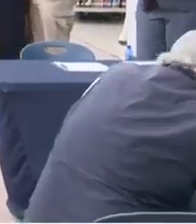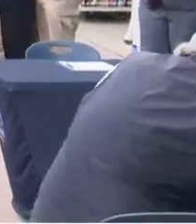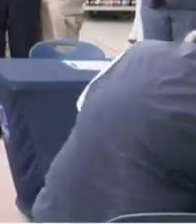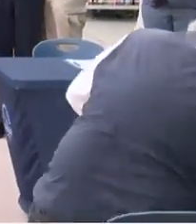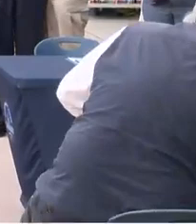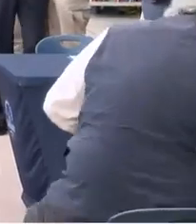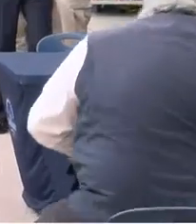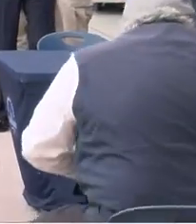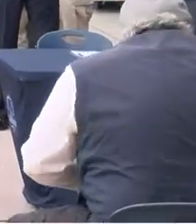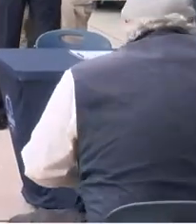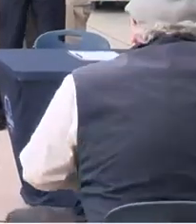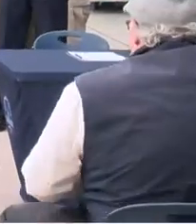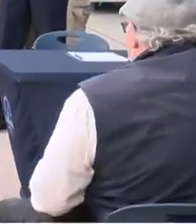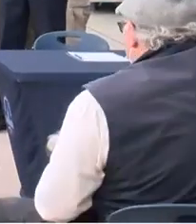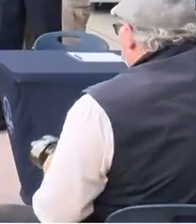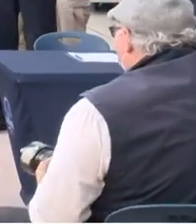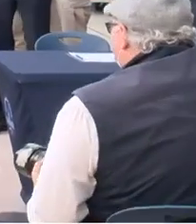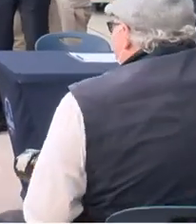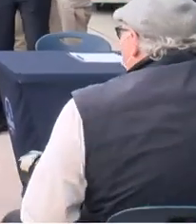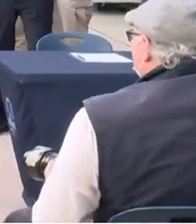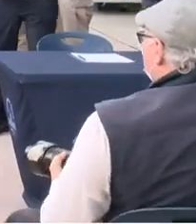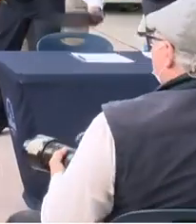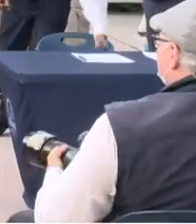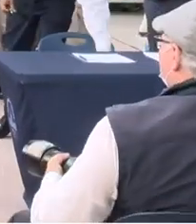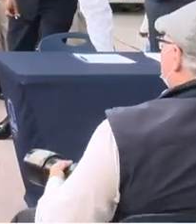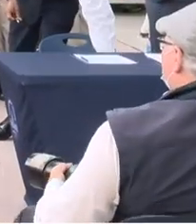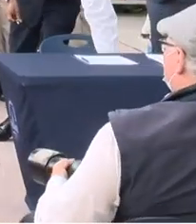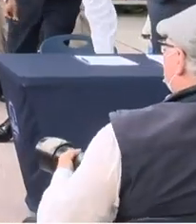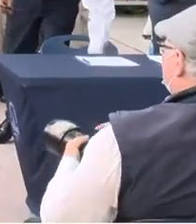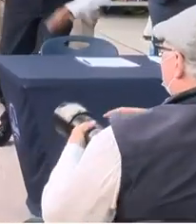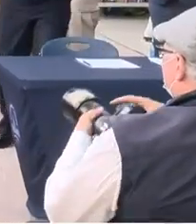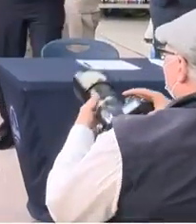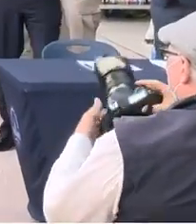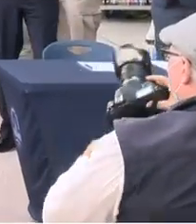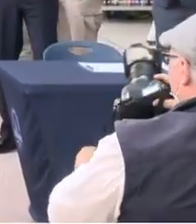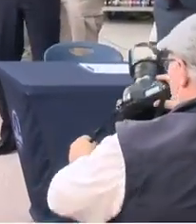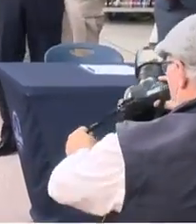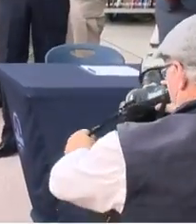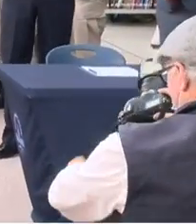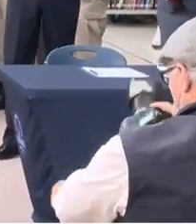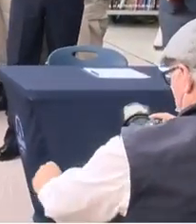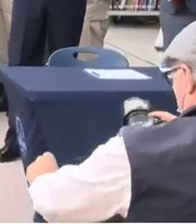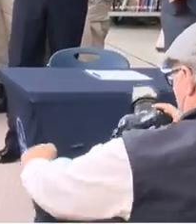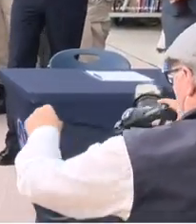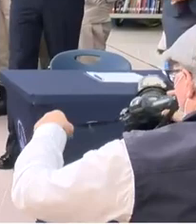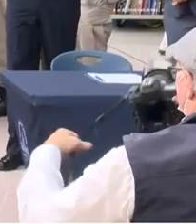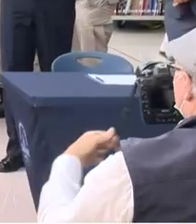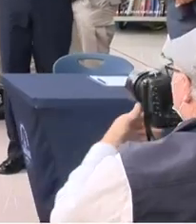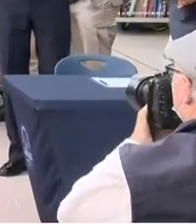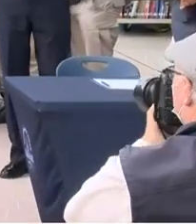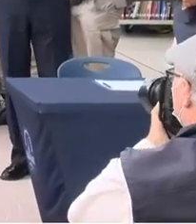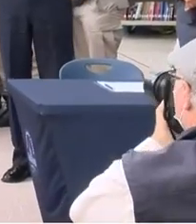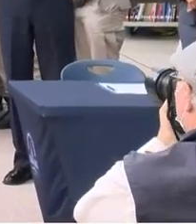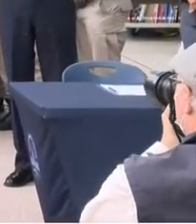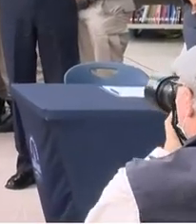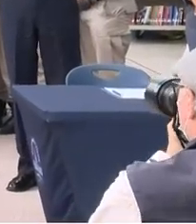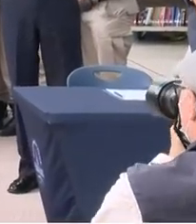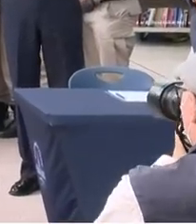How you guys doing? My name is Dwan Cunningham. I graduated from McKinley Technology High School. I am 18 years of